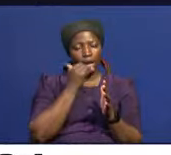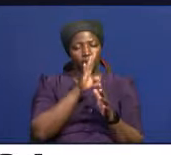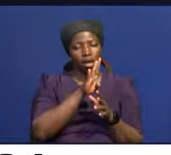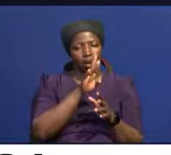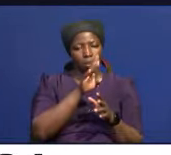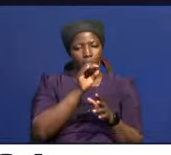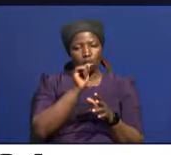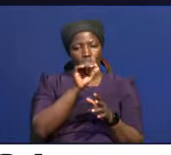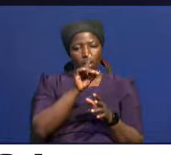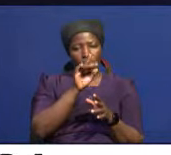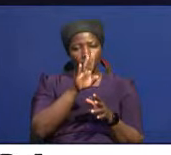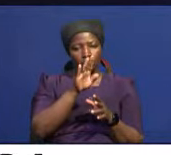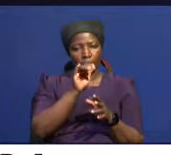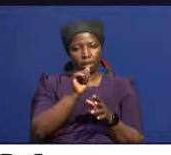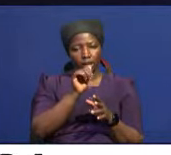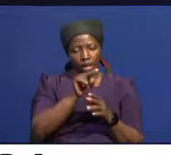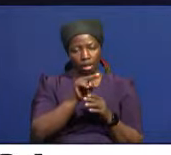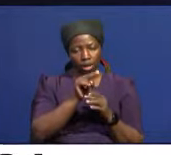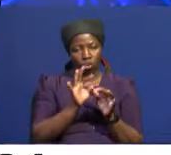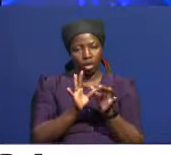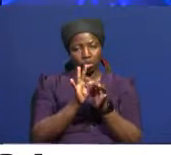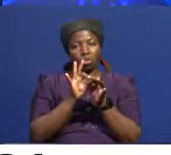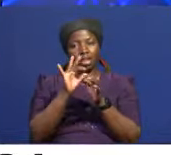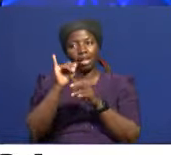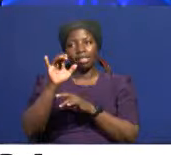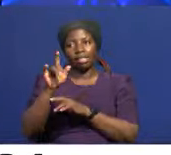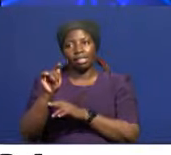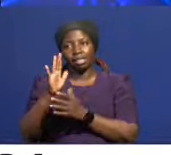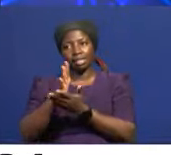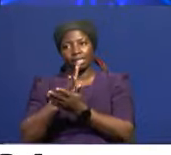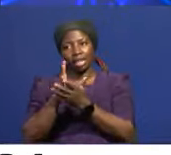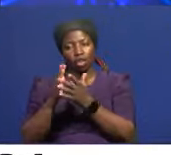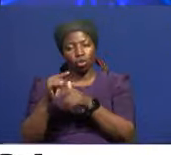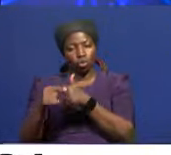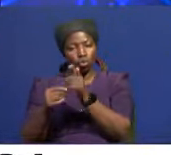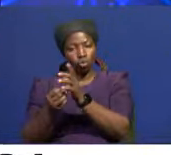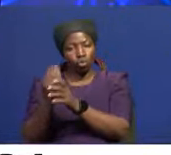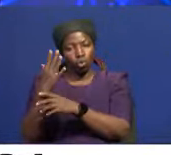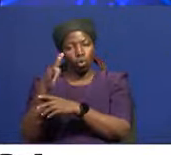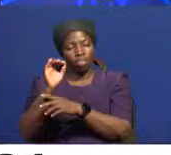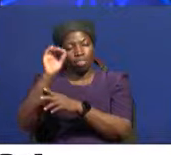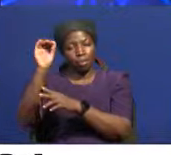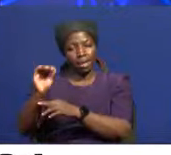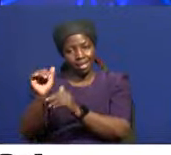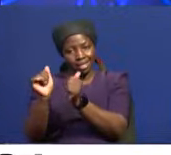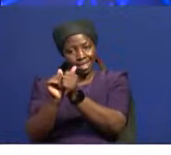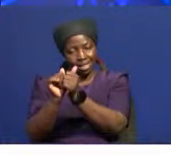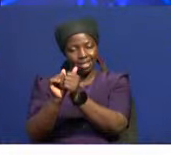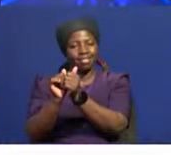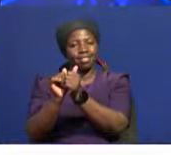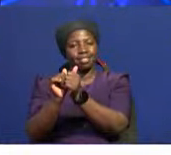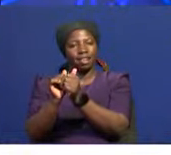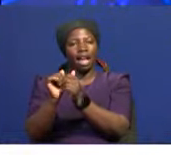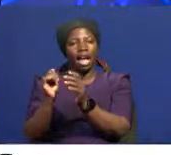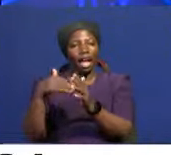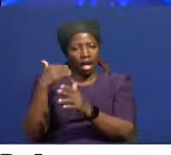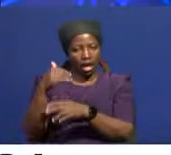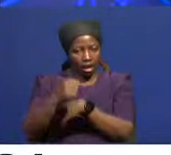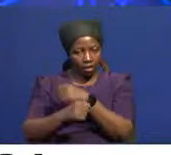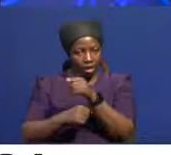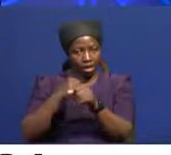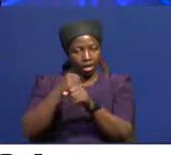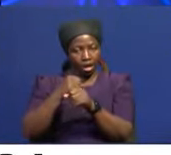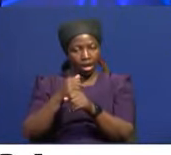Our ICT sector has continued to grow at the rate of 10% annually. To build on